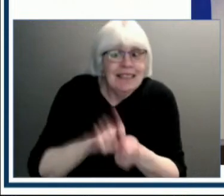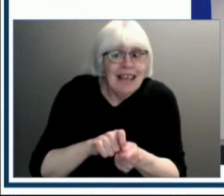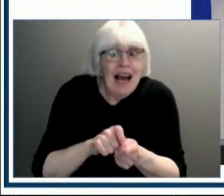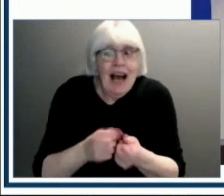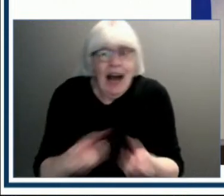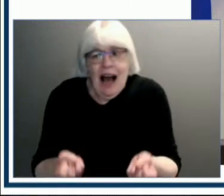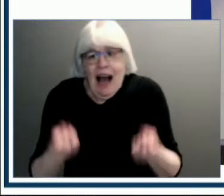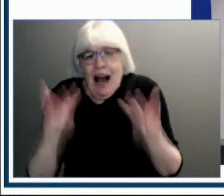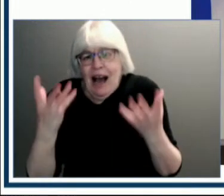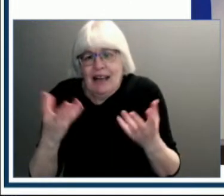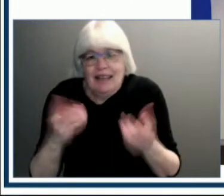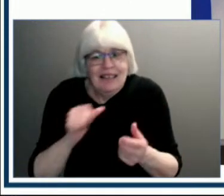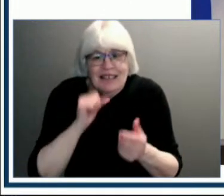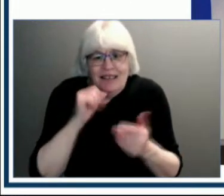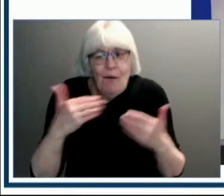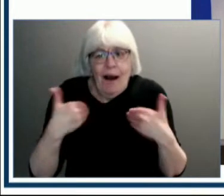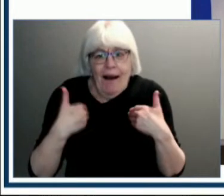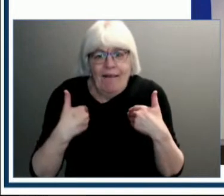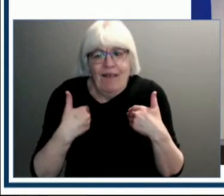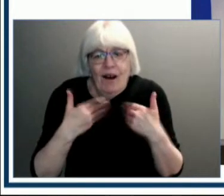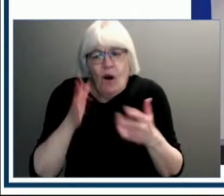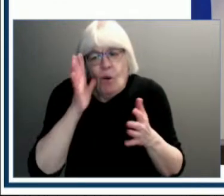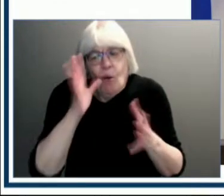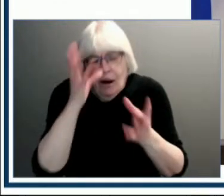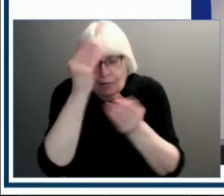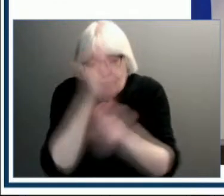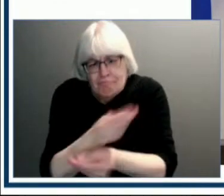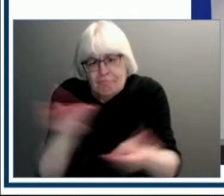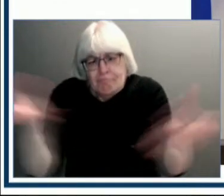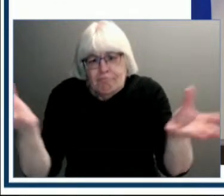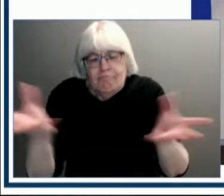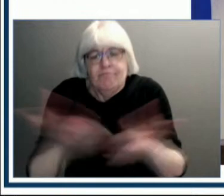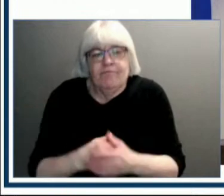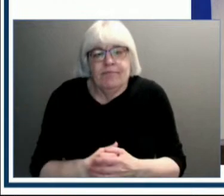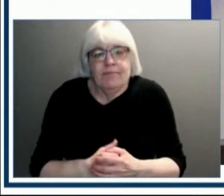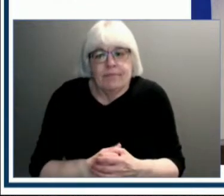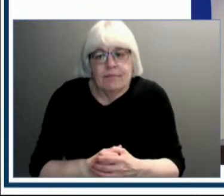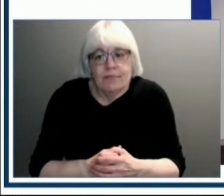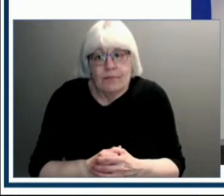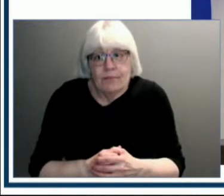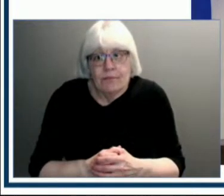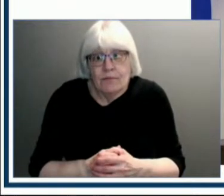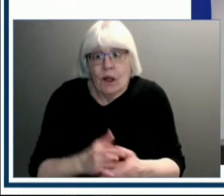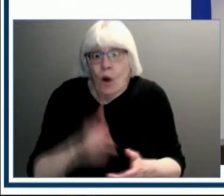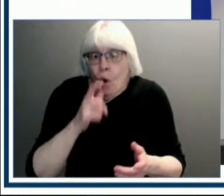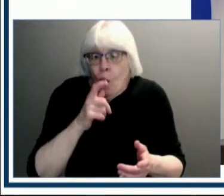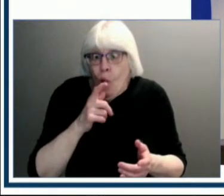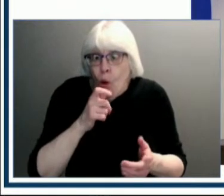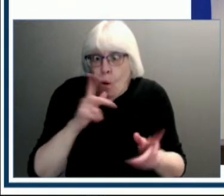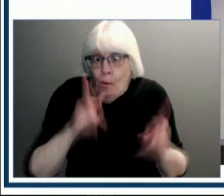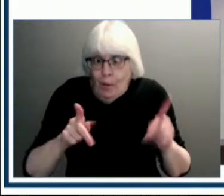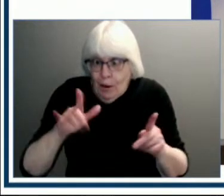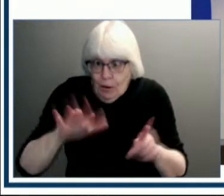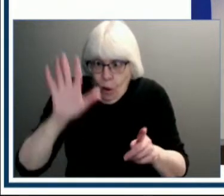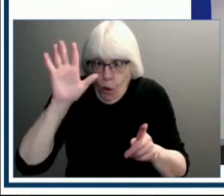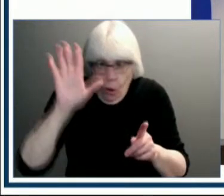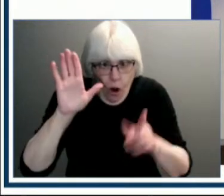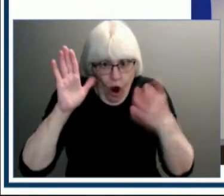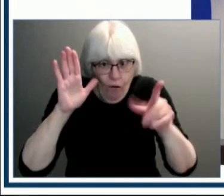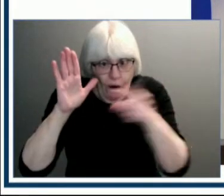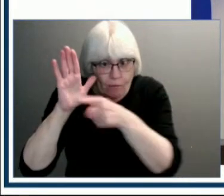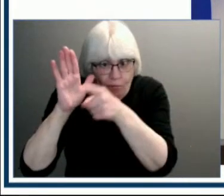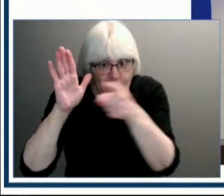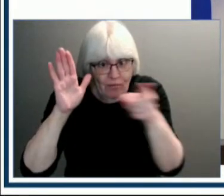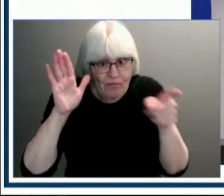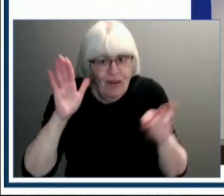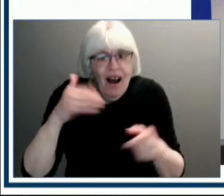that by region, I'm sure. So to the people who are signing up, I will say this. I know there's a number of people who